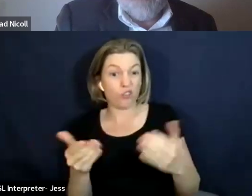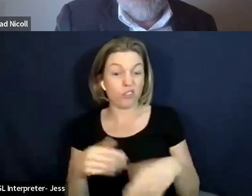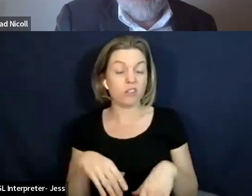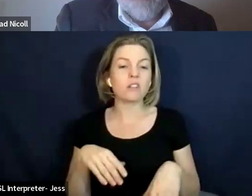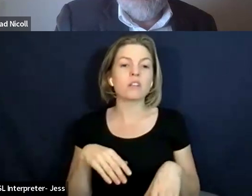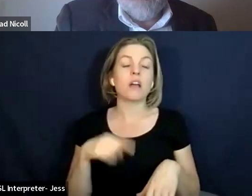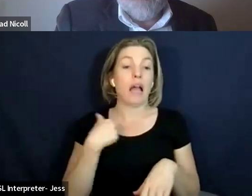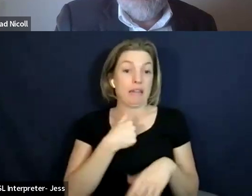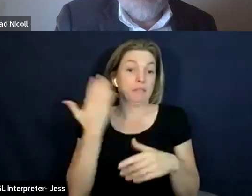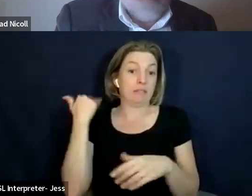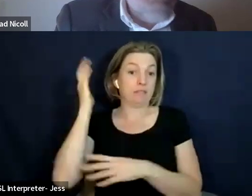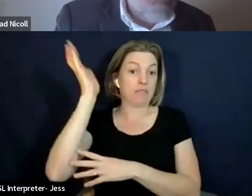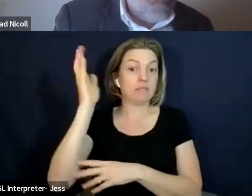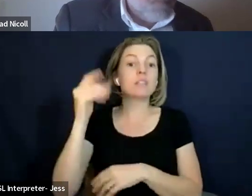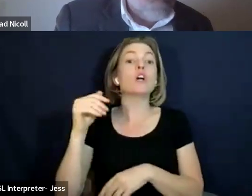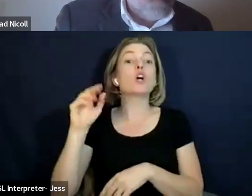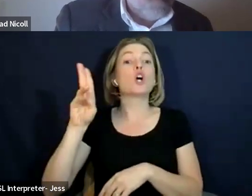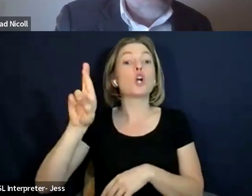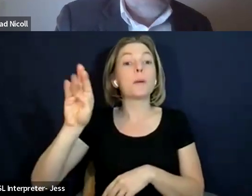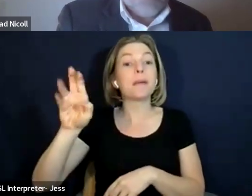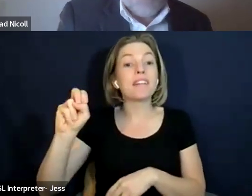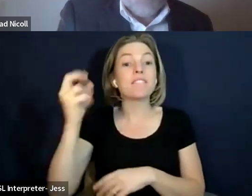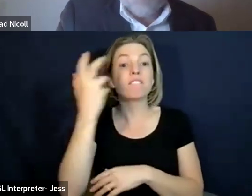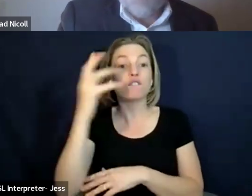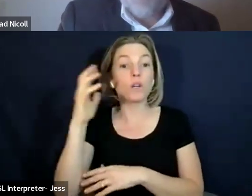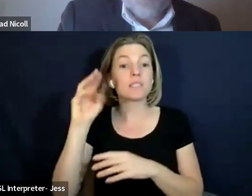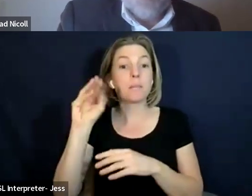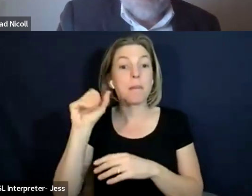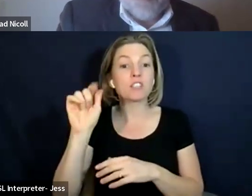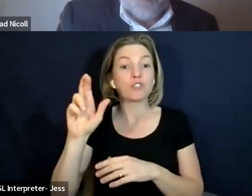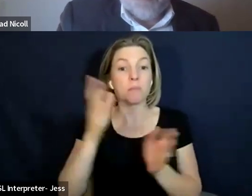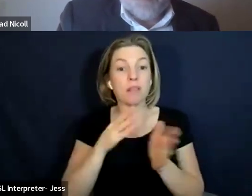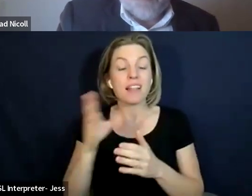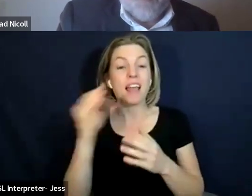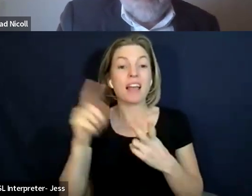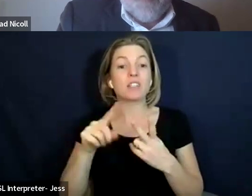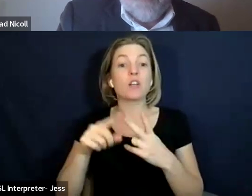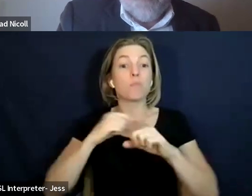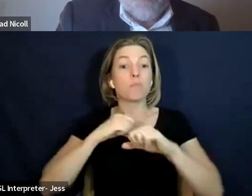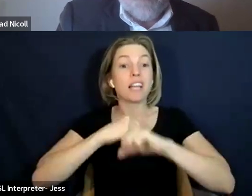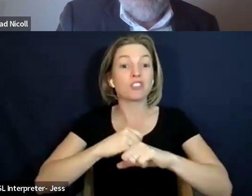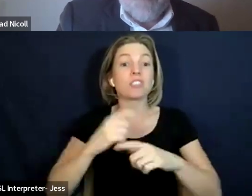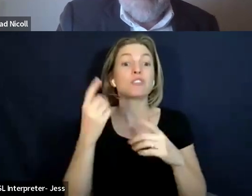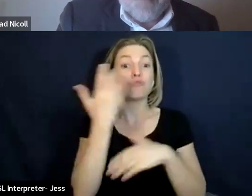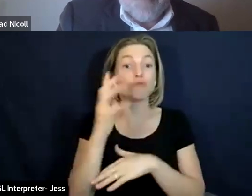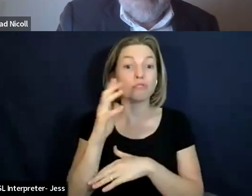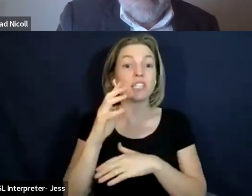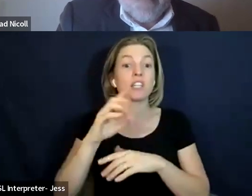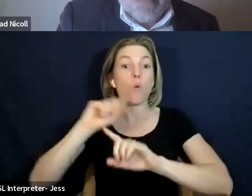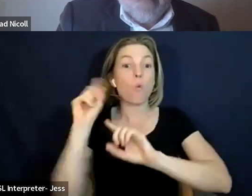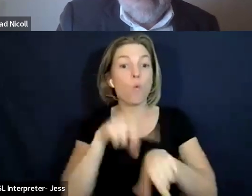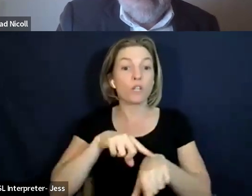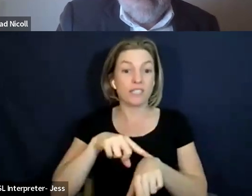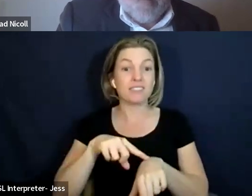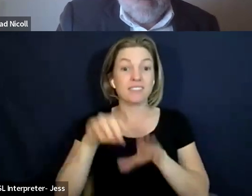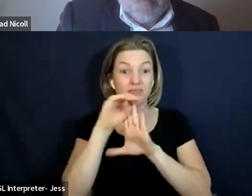We have the Urban Forest Master Plan, and we have the Cambridge Tree Protection Ordinance. There's another Cambridge ordinance which the